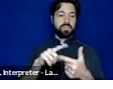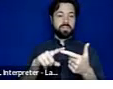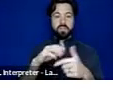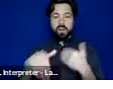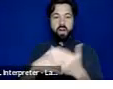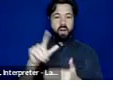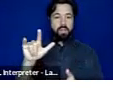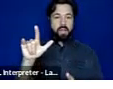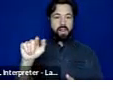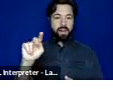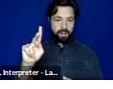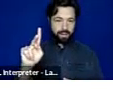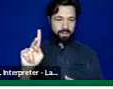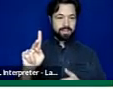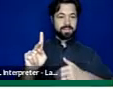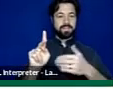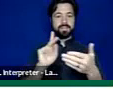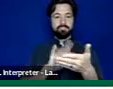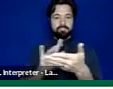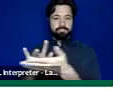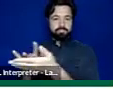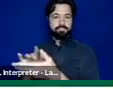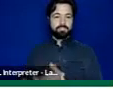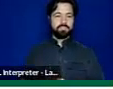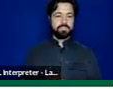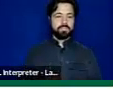links. So that handout is basically a sort of